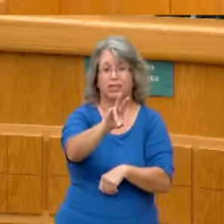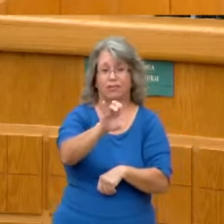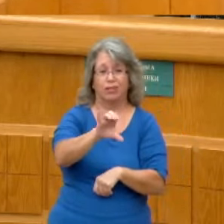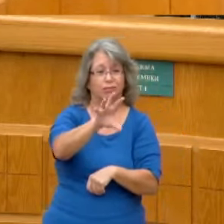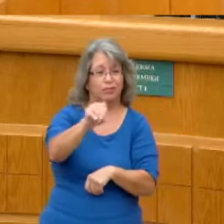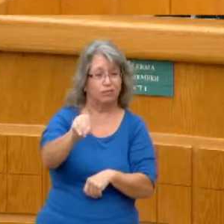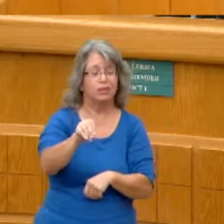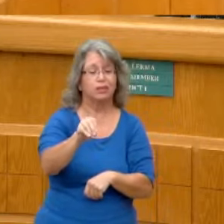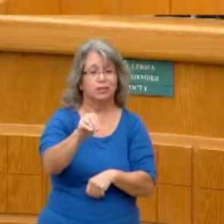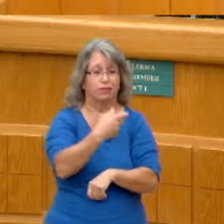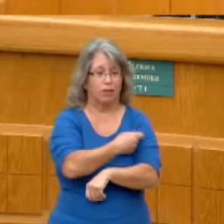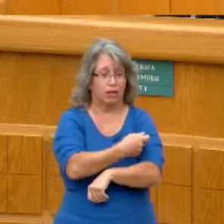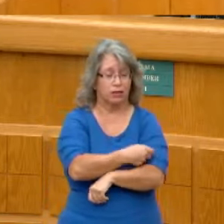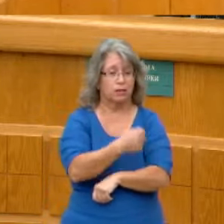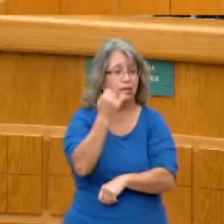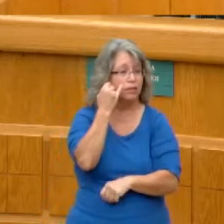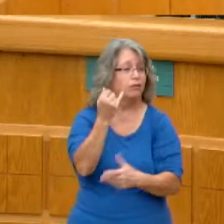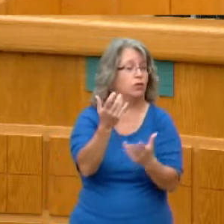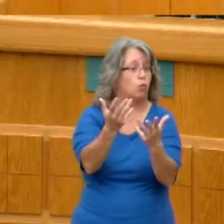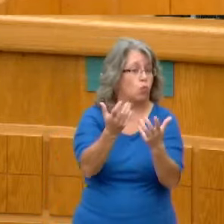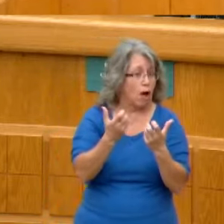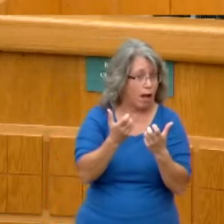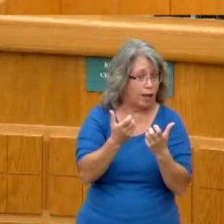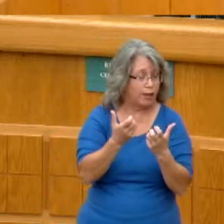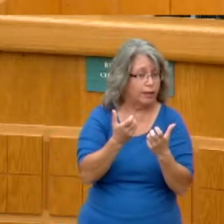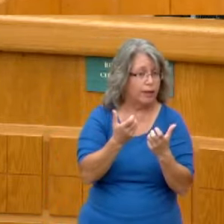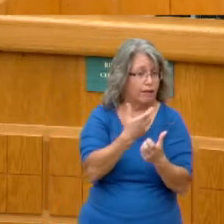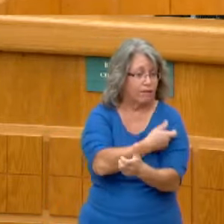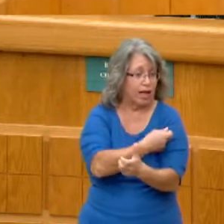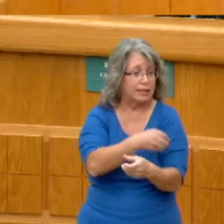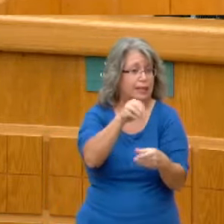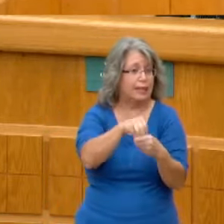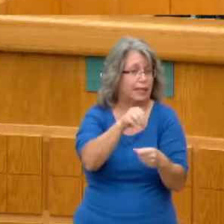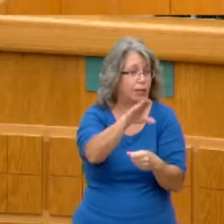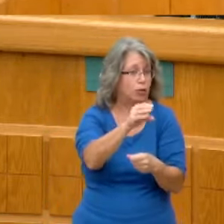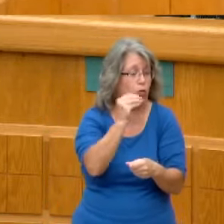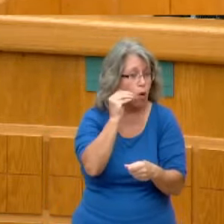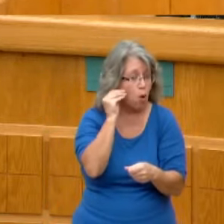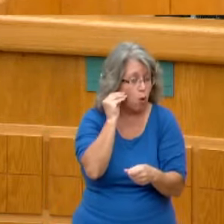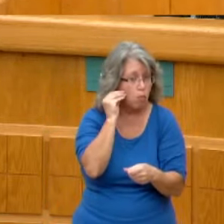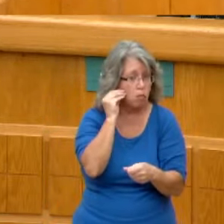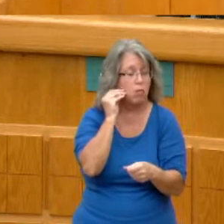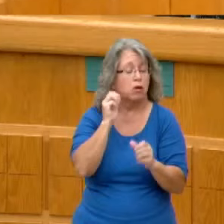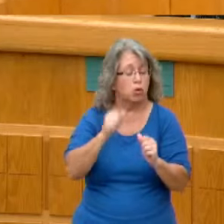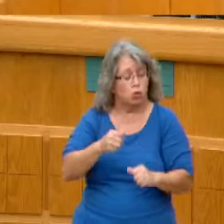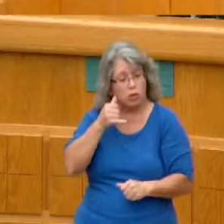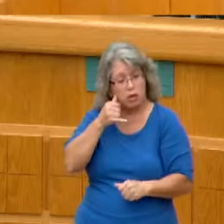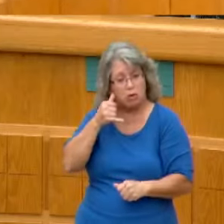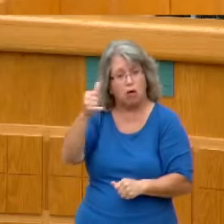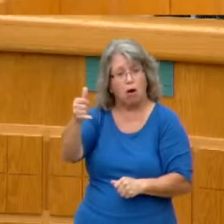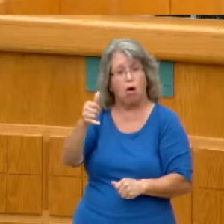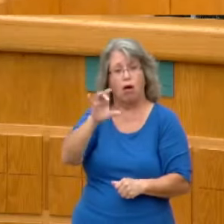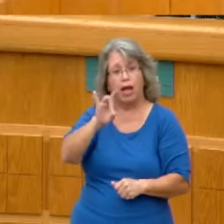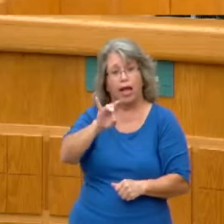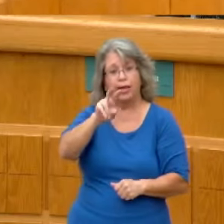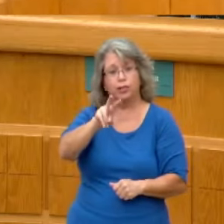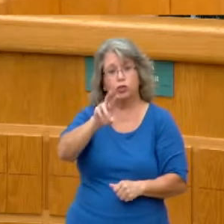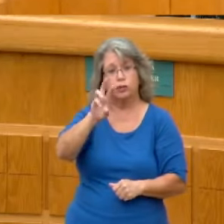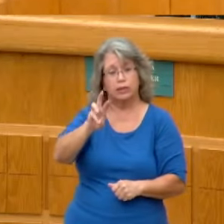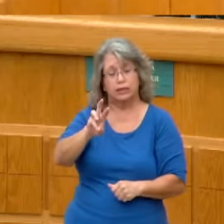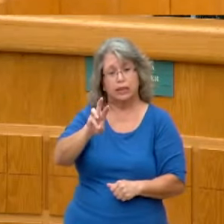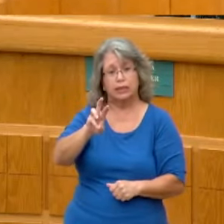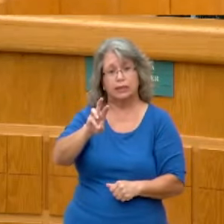an in-home vaccination, please do not hesitate to call the city's customer call center at